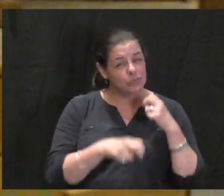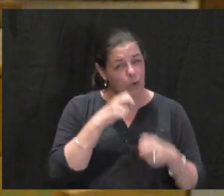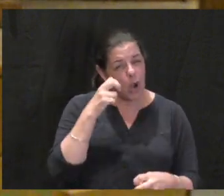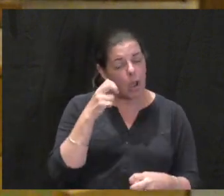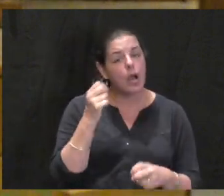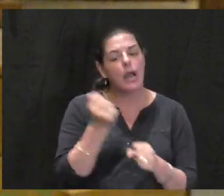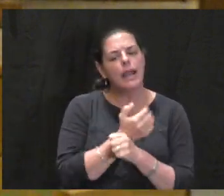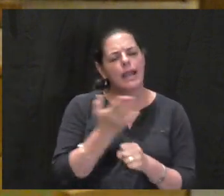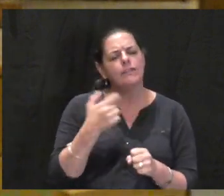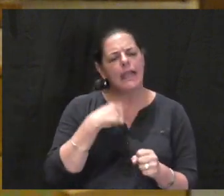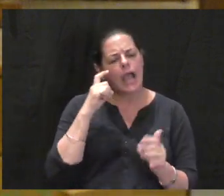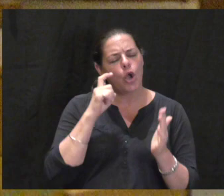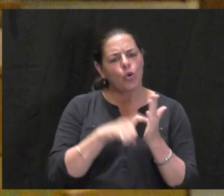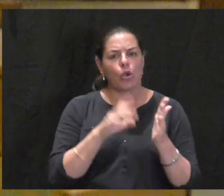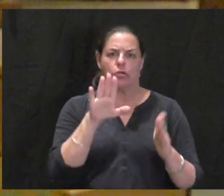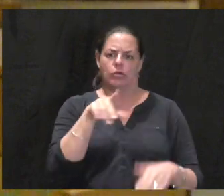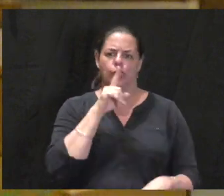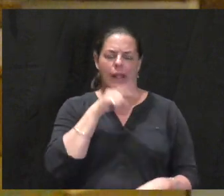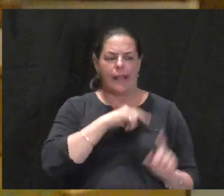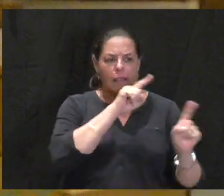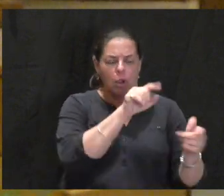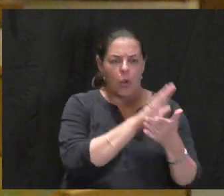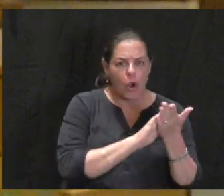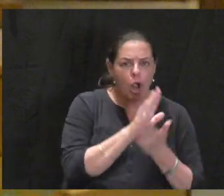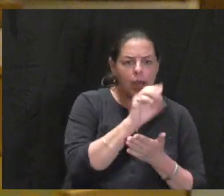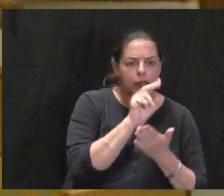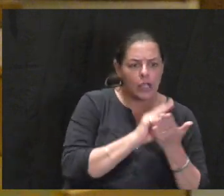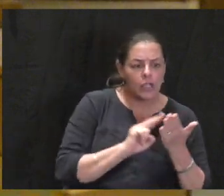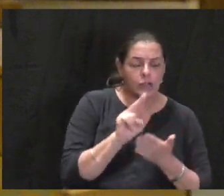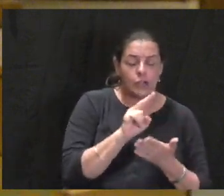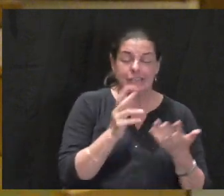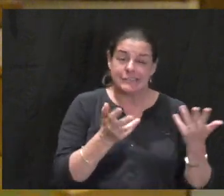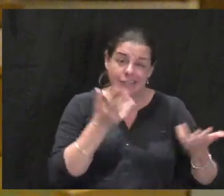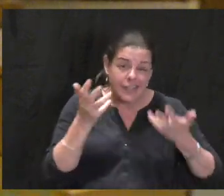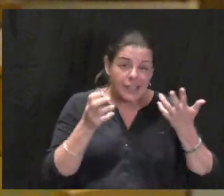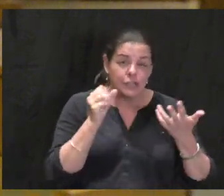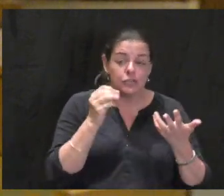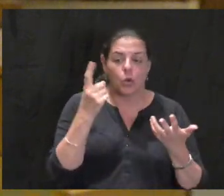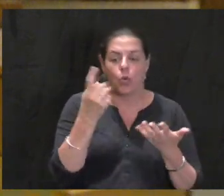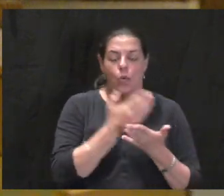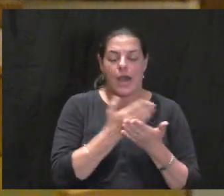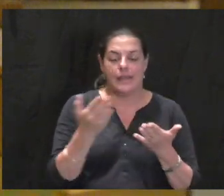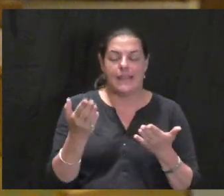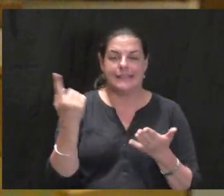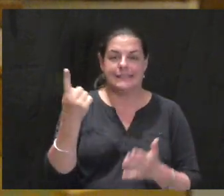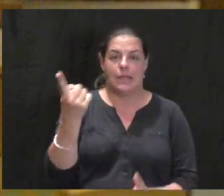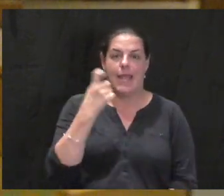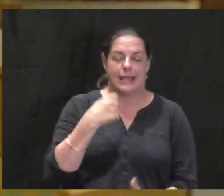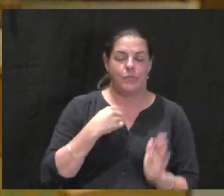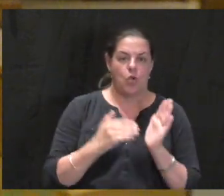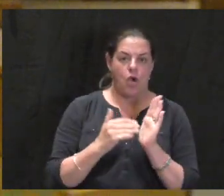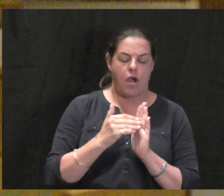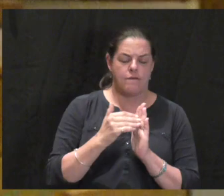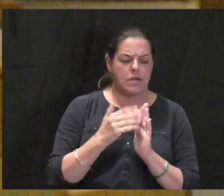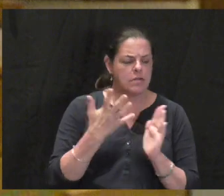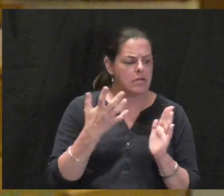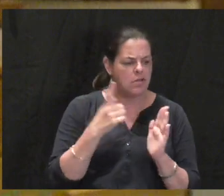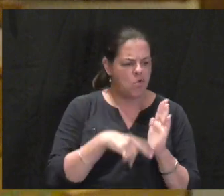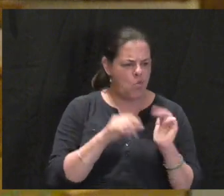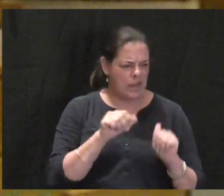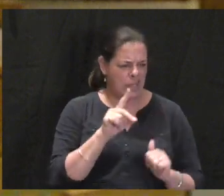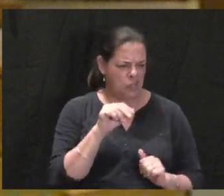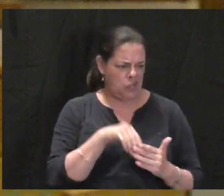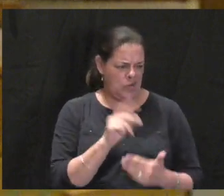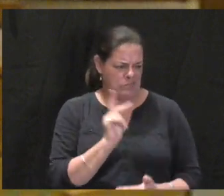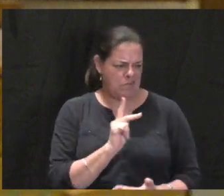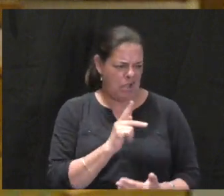in Knoxville? What do people do on the weekends? What types of amenities do you offer? That wasn't something we'd been strategic or particularly intentional about